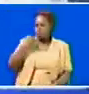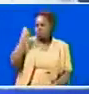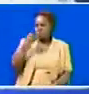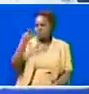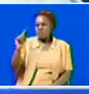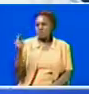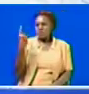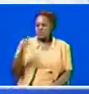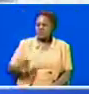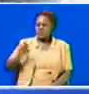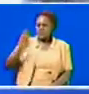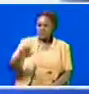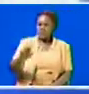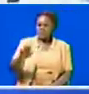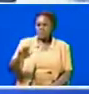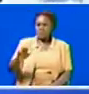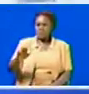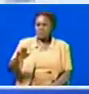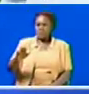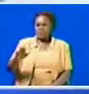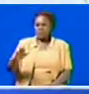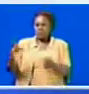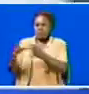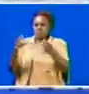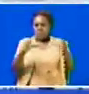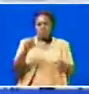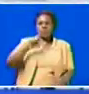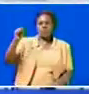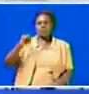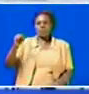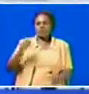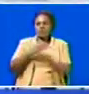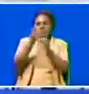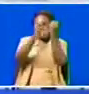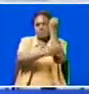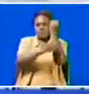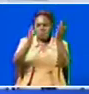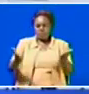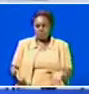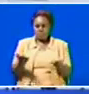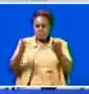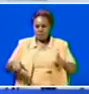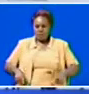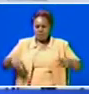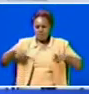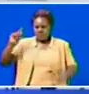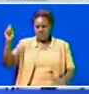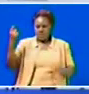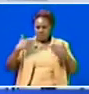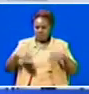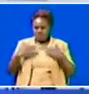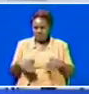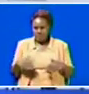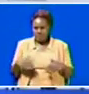providing the first step towards reaching out to political parties across the country with an aim of improving the livelihoods of Kenyans. It's